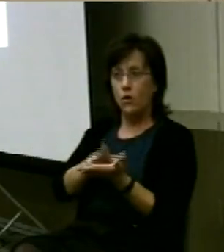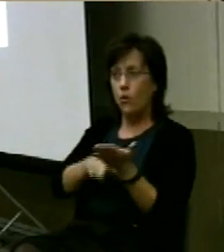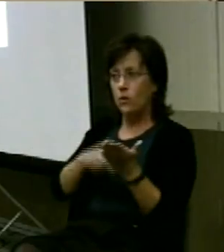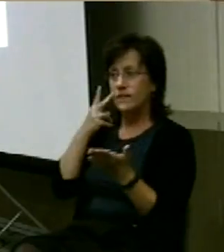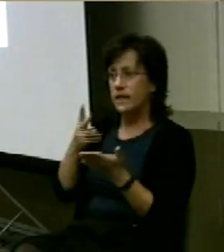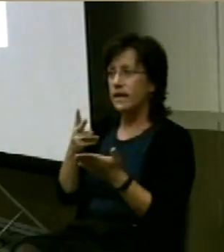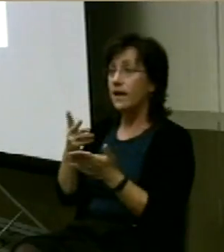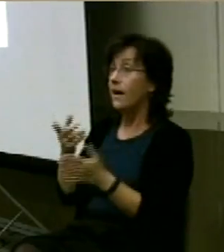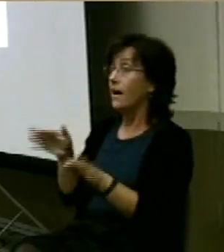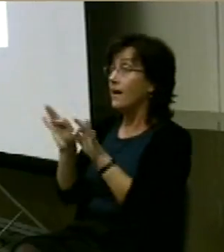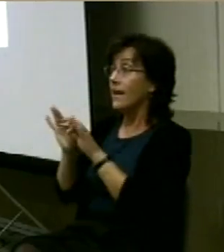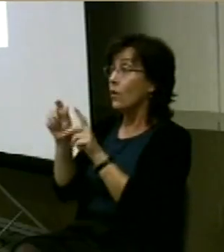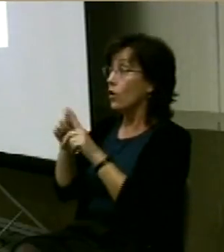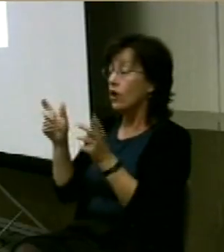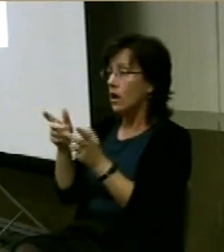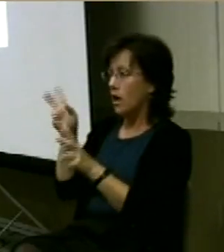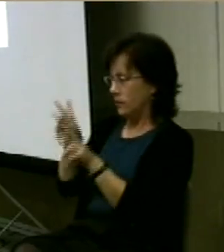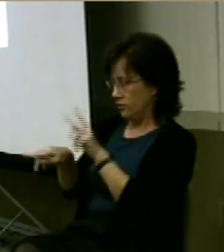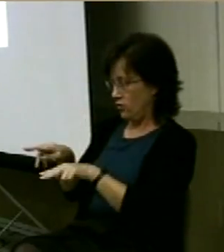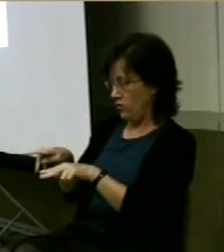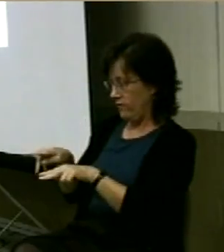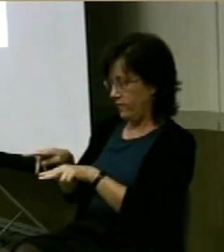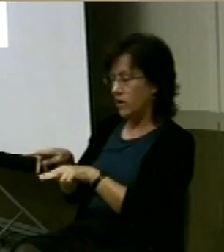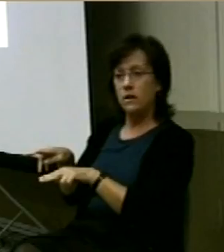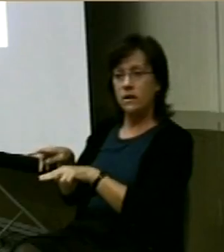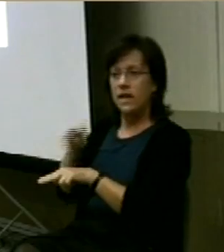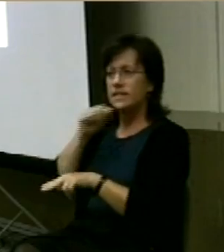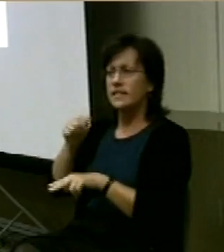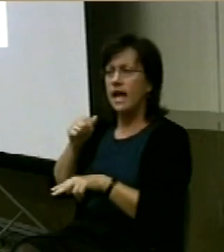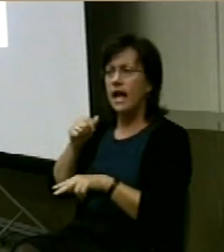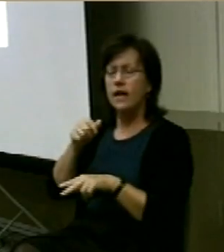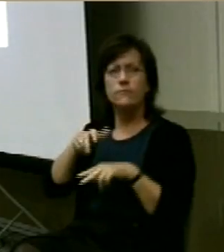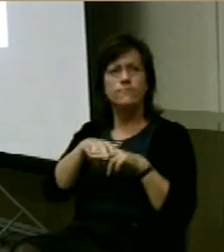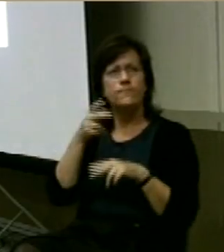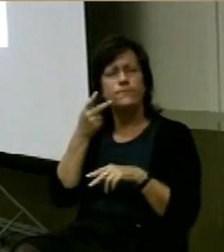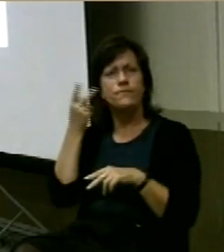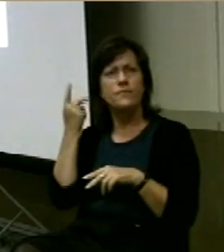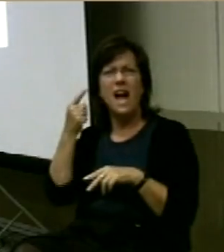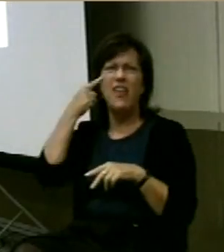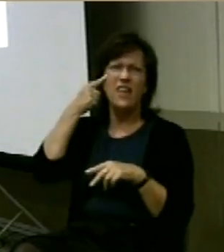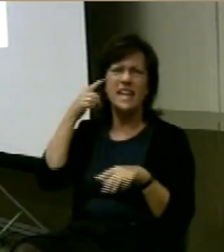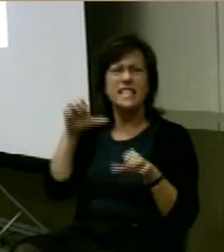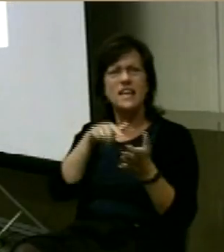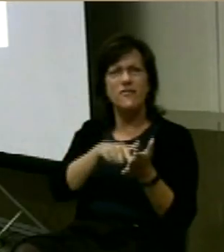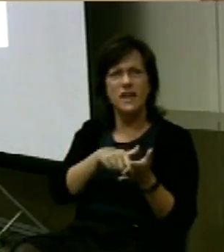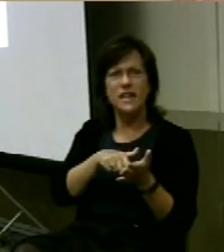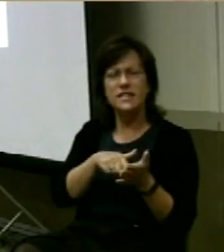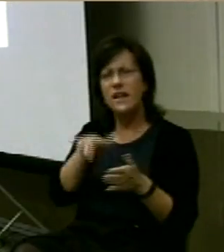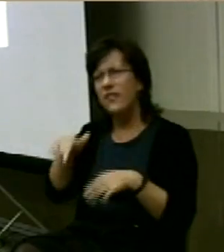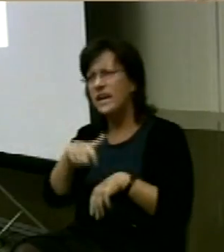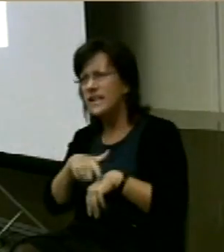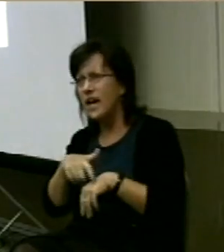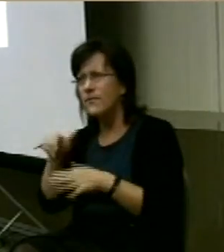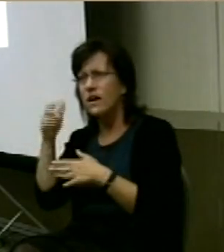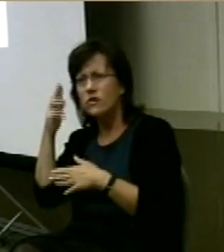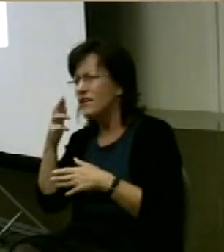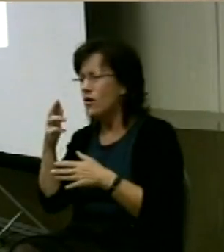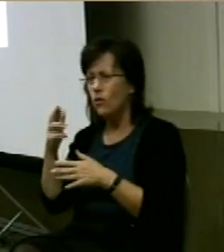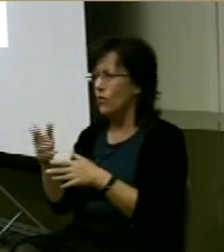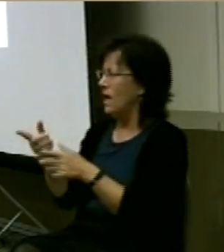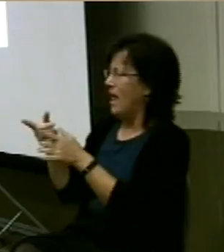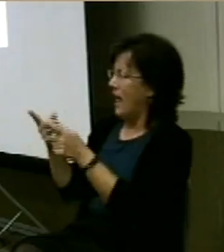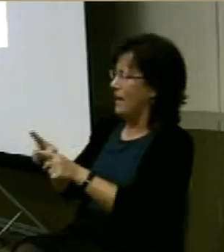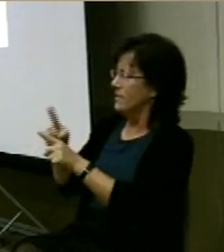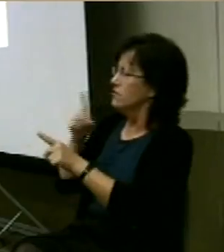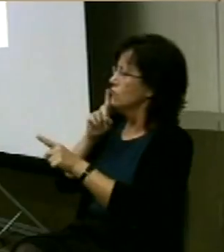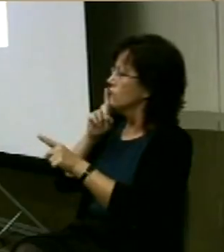not something that we're thinking back and going, well, I think he did this at this time for this reason. It's something that's happening in real time as